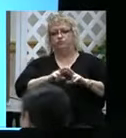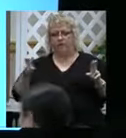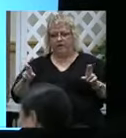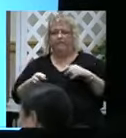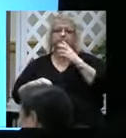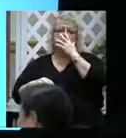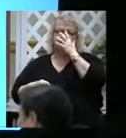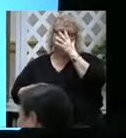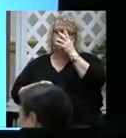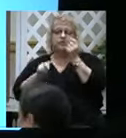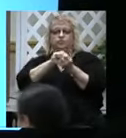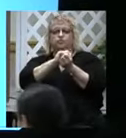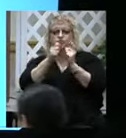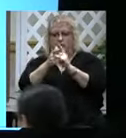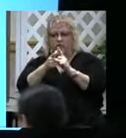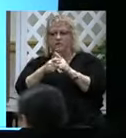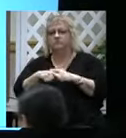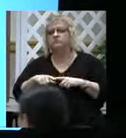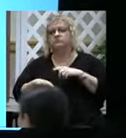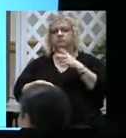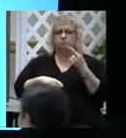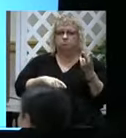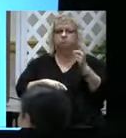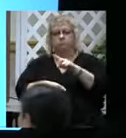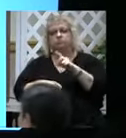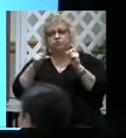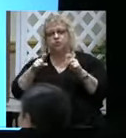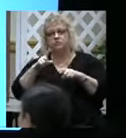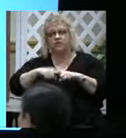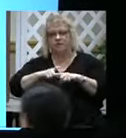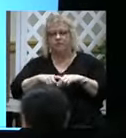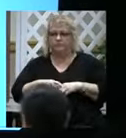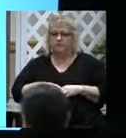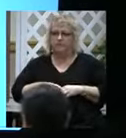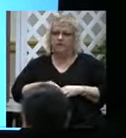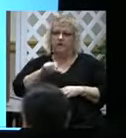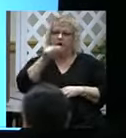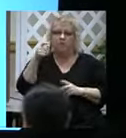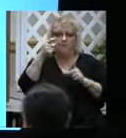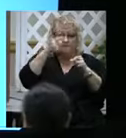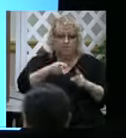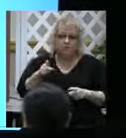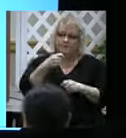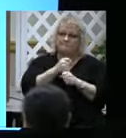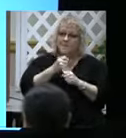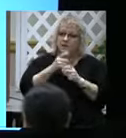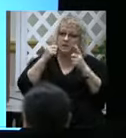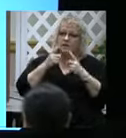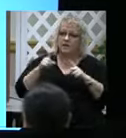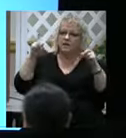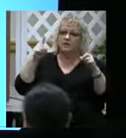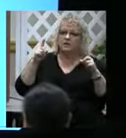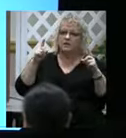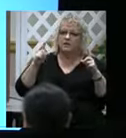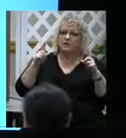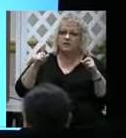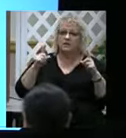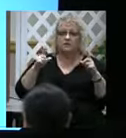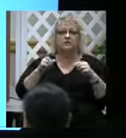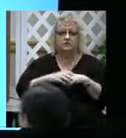need ultimately translation one way or the other. The other points that you want to accomplish by identifying and polling